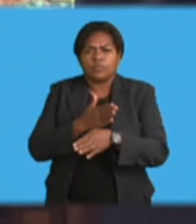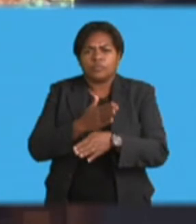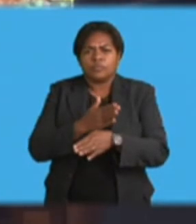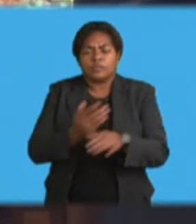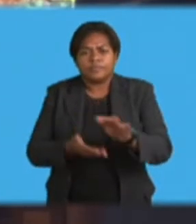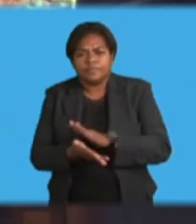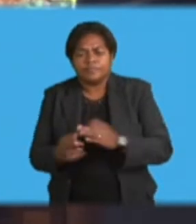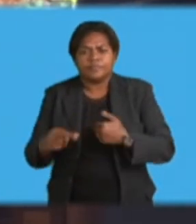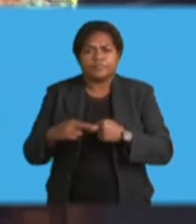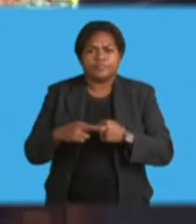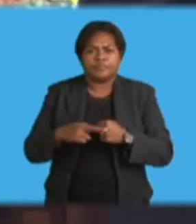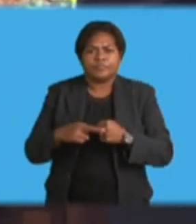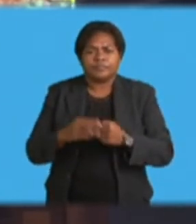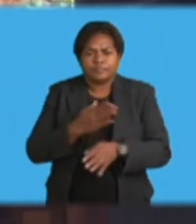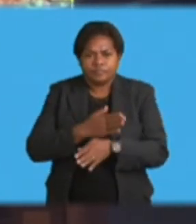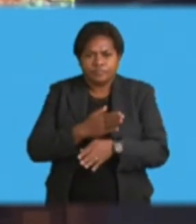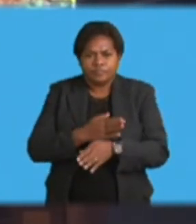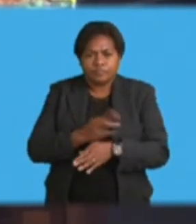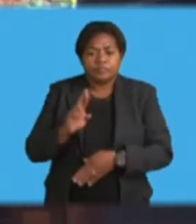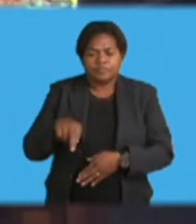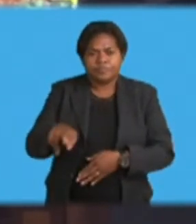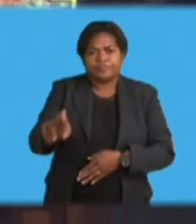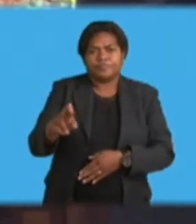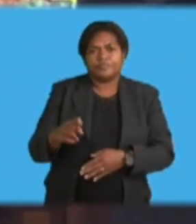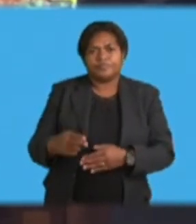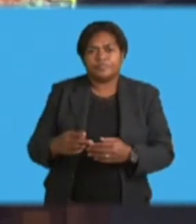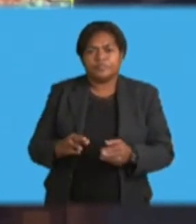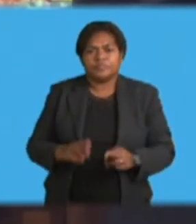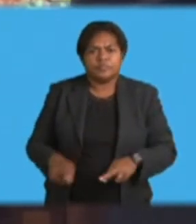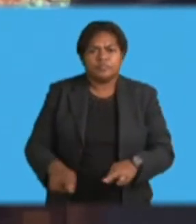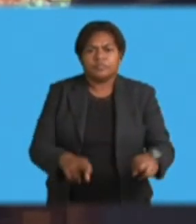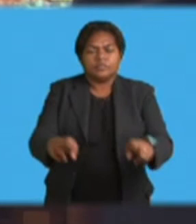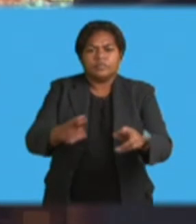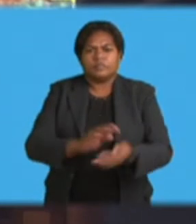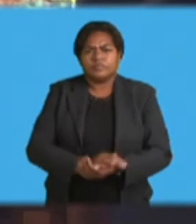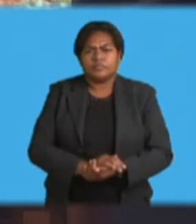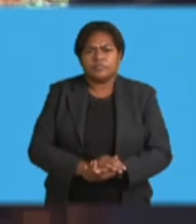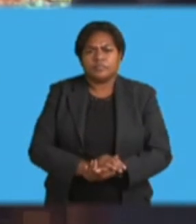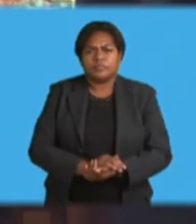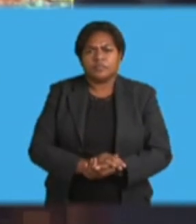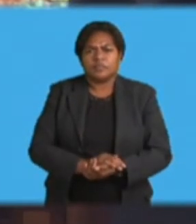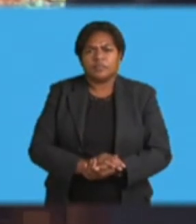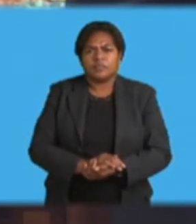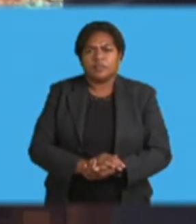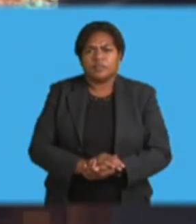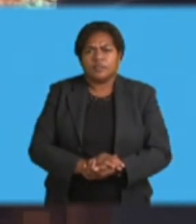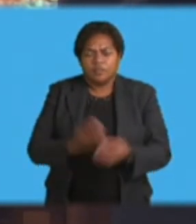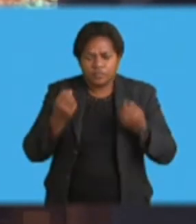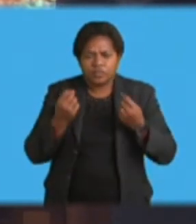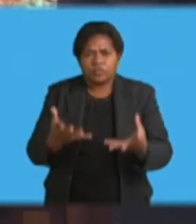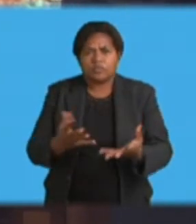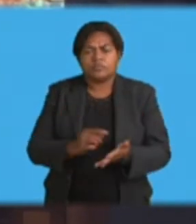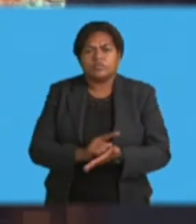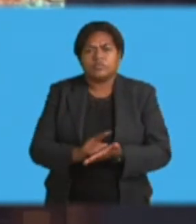work. So, to the Rewa River and its tributaries will be dredged with the dredger that we have. Both these dredgers